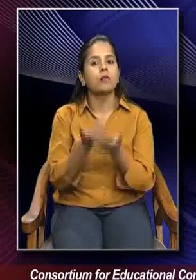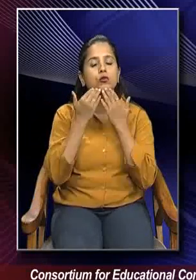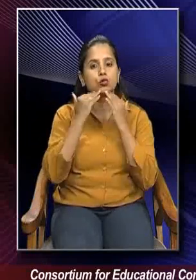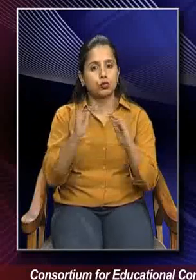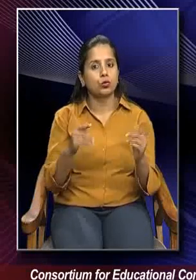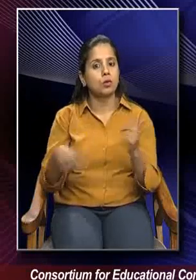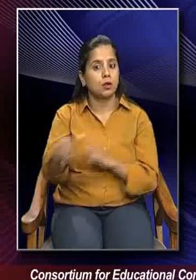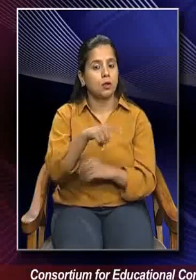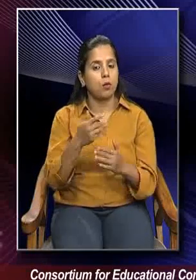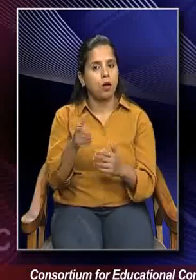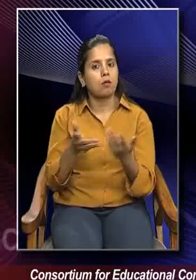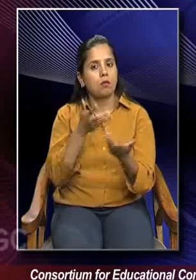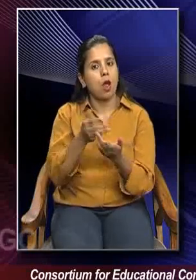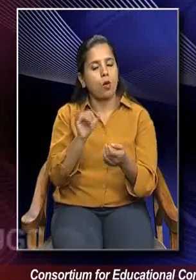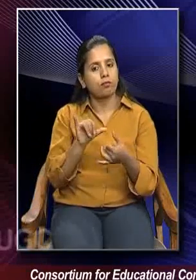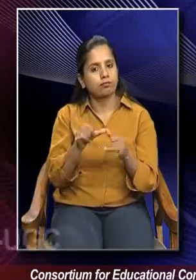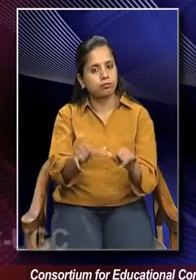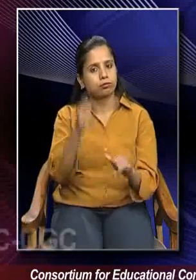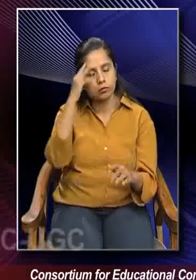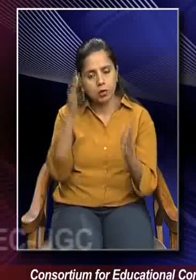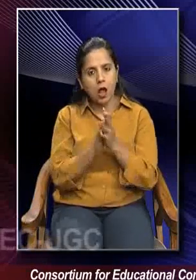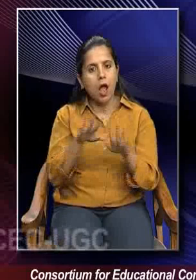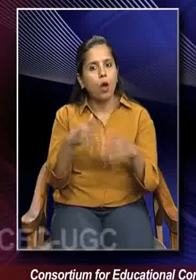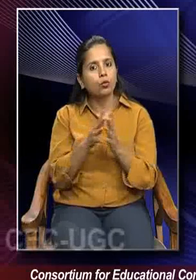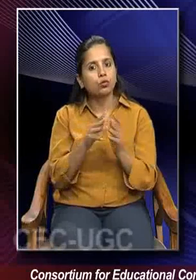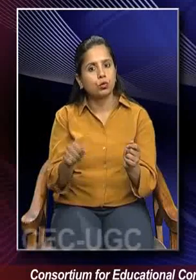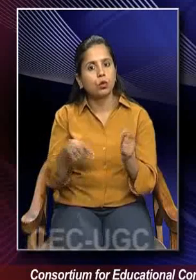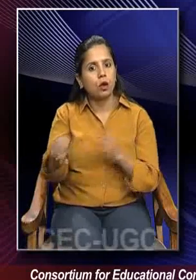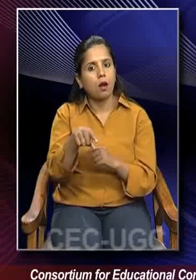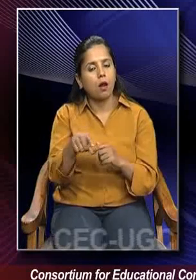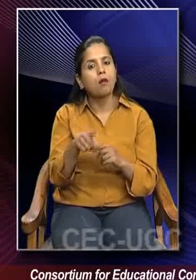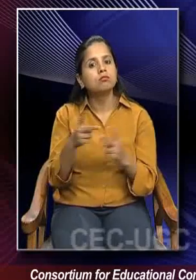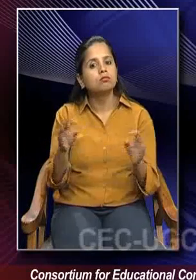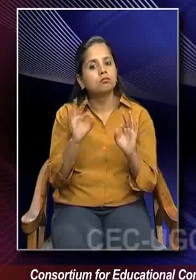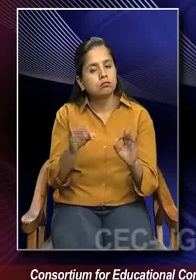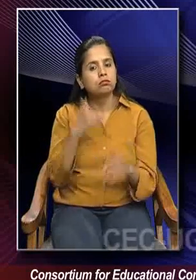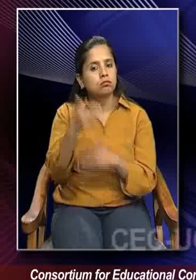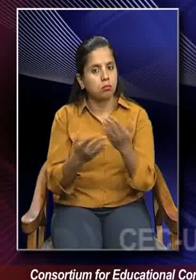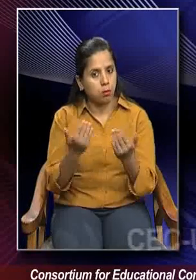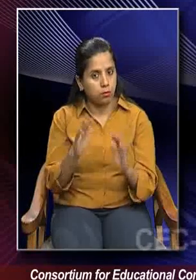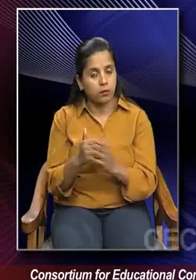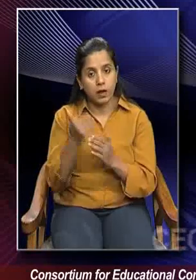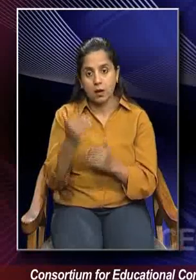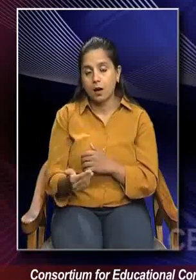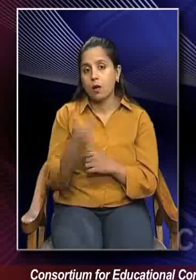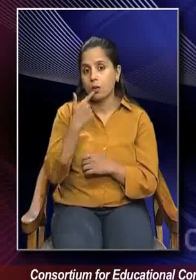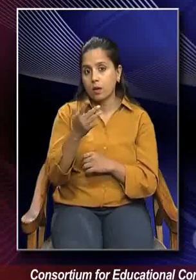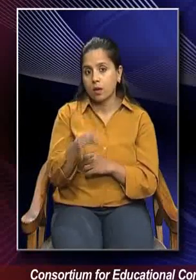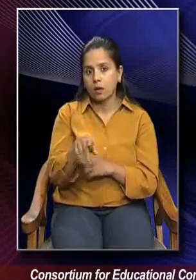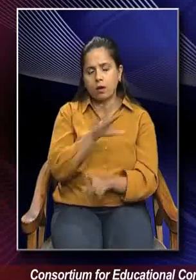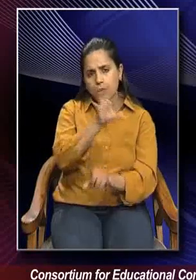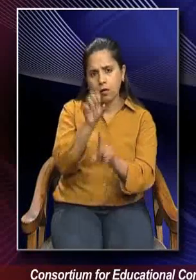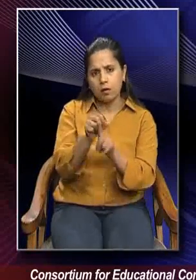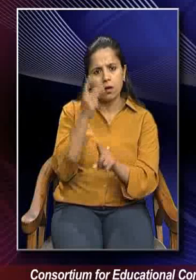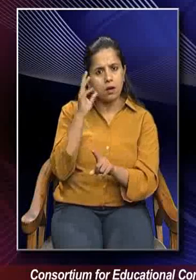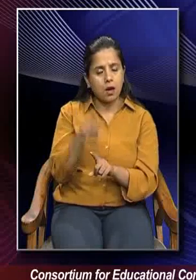students cope with their stress effectively. Now coming on to recognizing